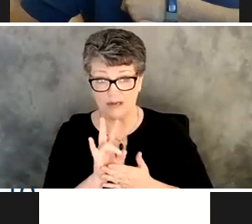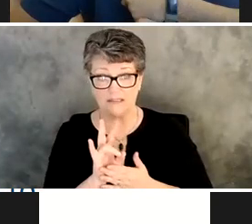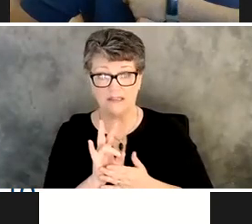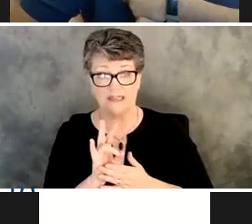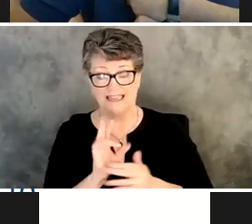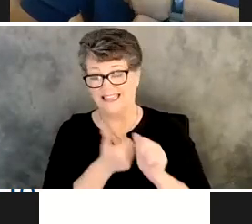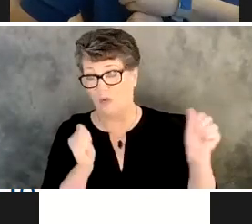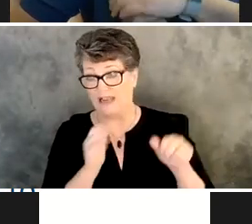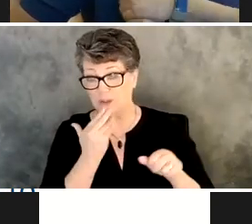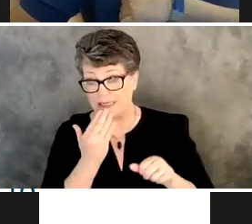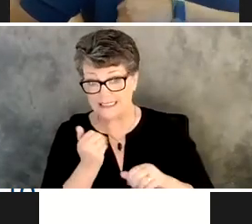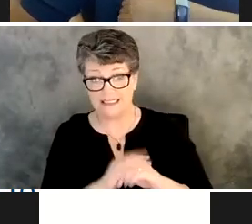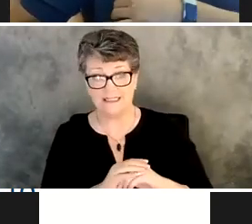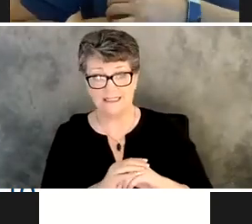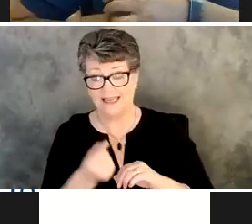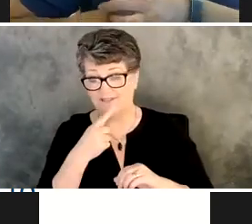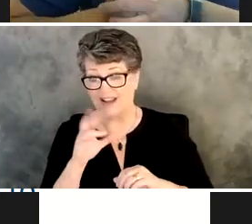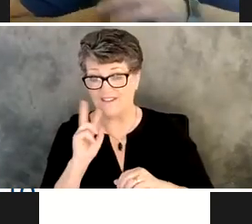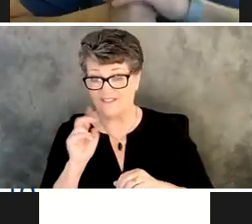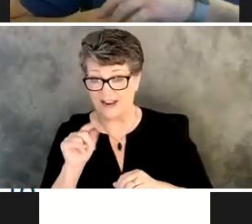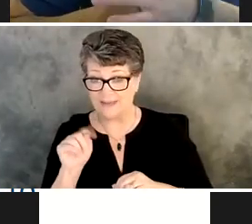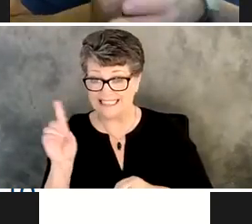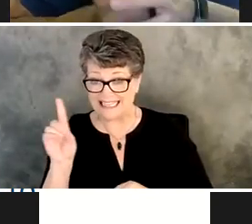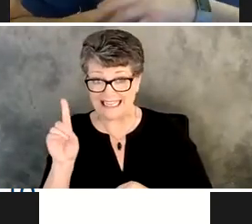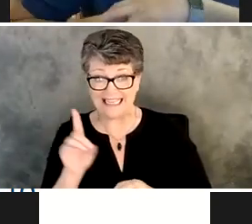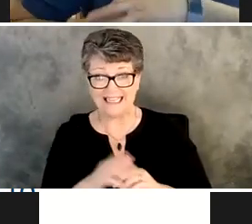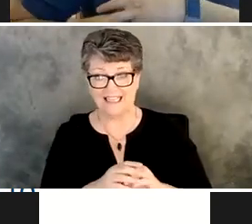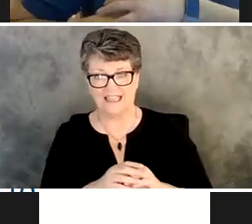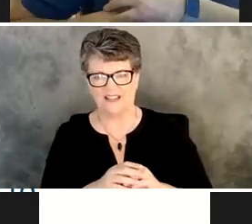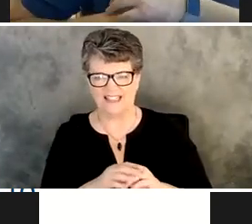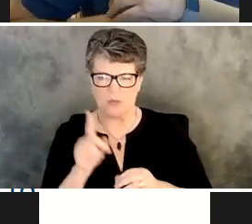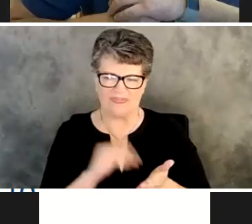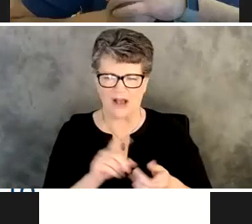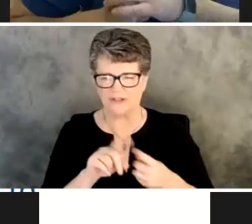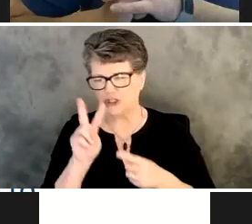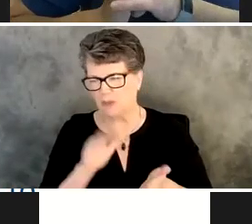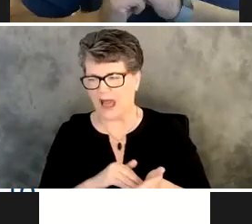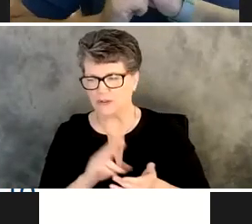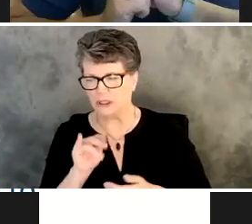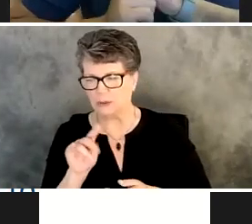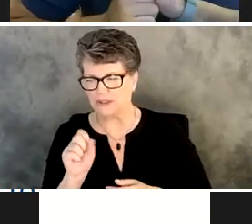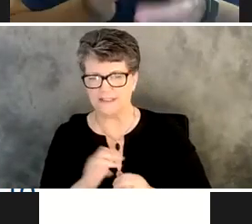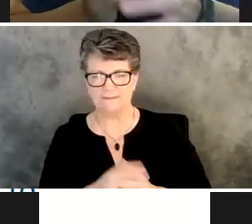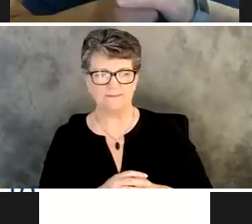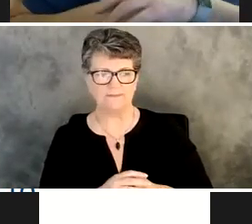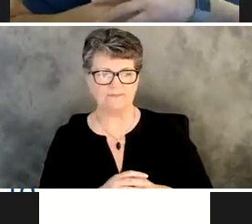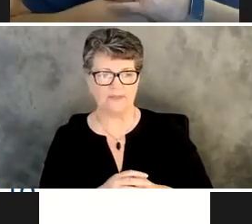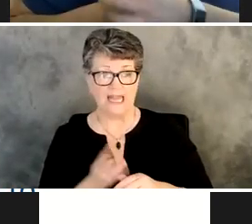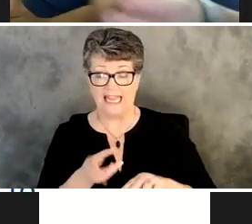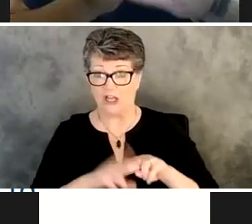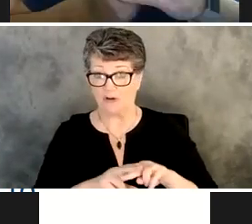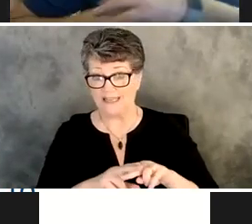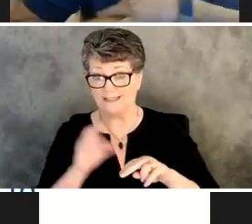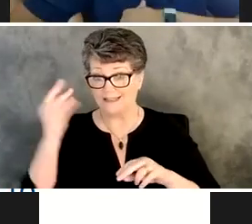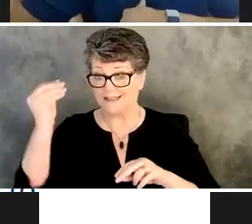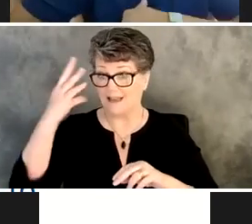from sweets, taking vitamin D, which is usually anywhere from 1,000 to 2,000 units, increase your outdoor sun